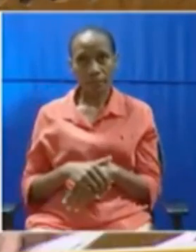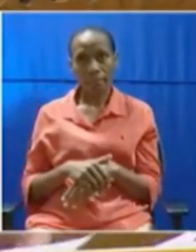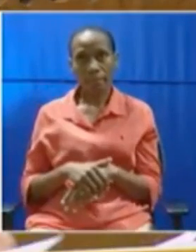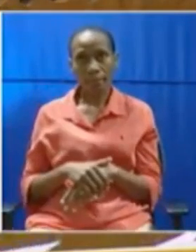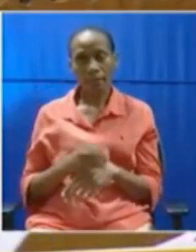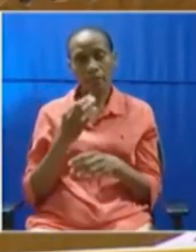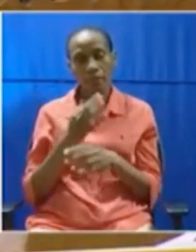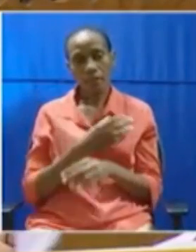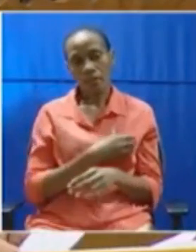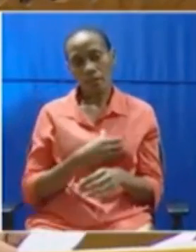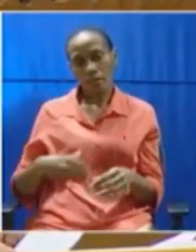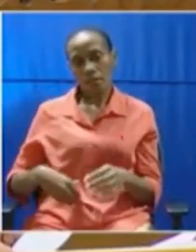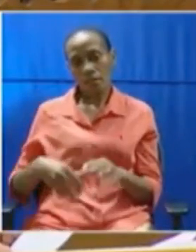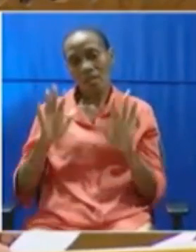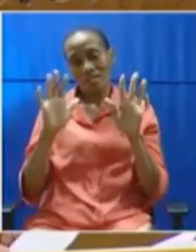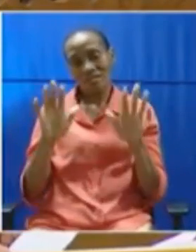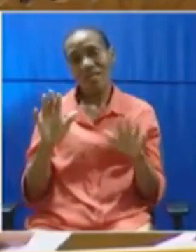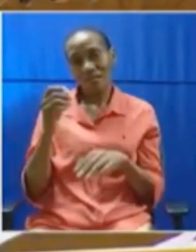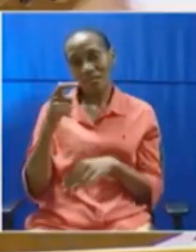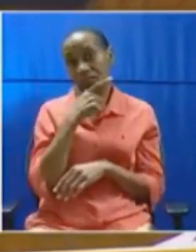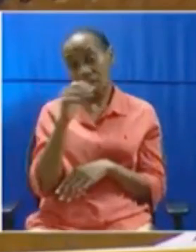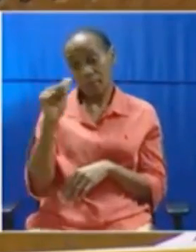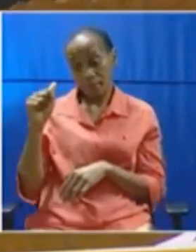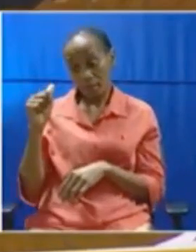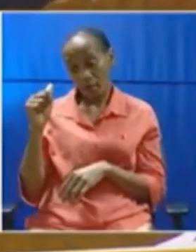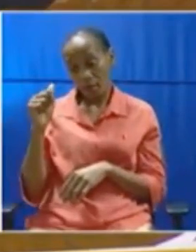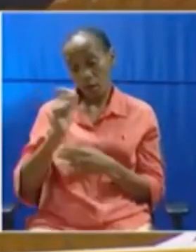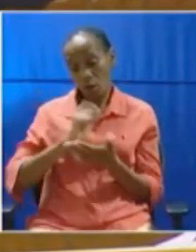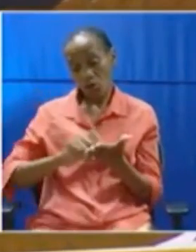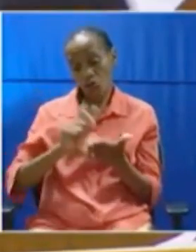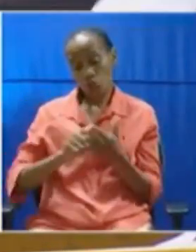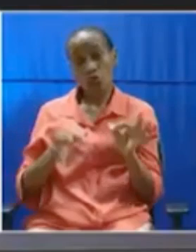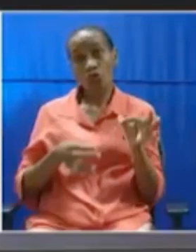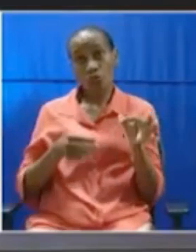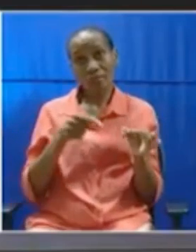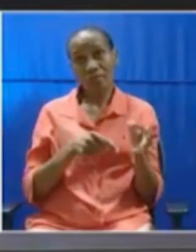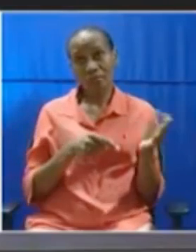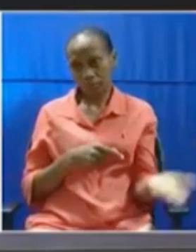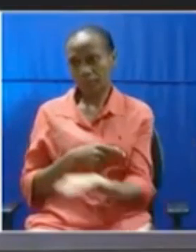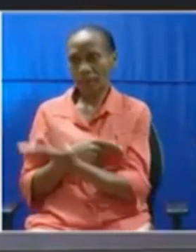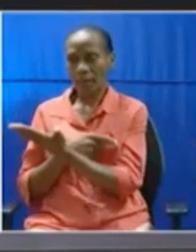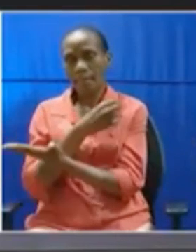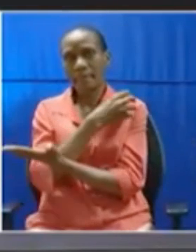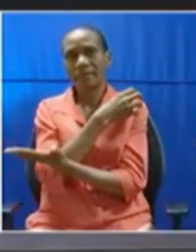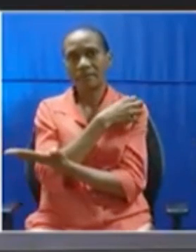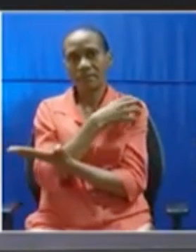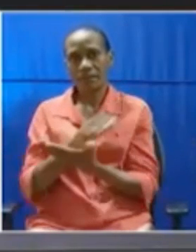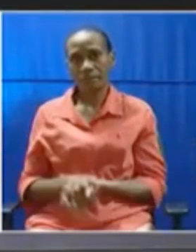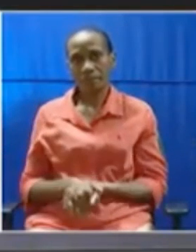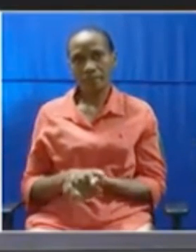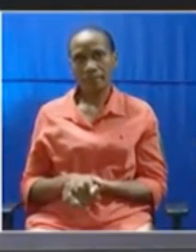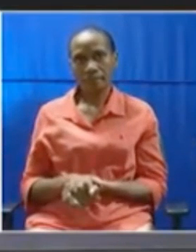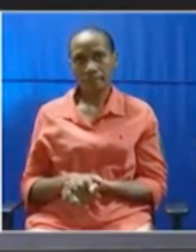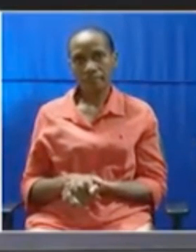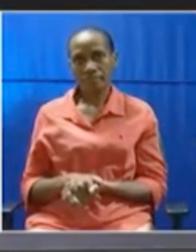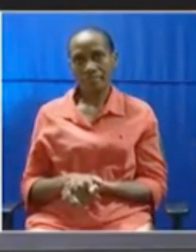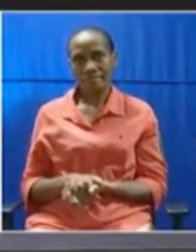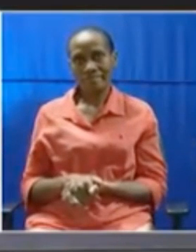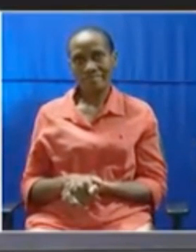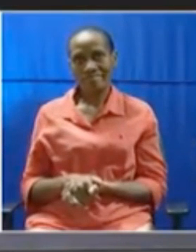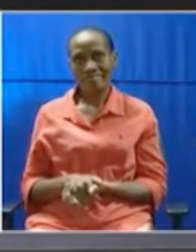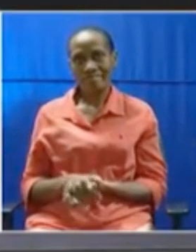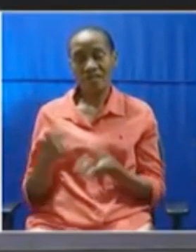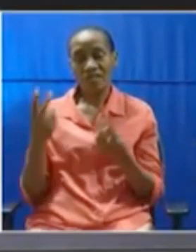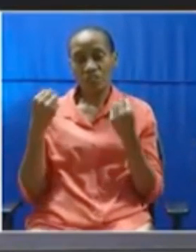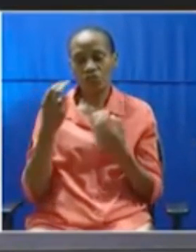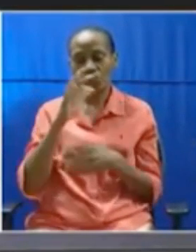Mr. President, on the 10th of December, we wrote this document to the Minister. This deals with the new anti-gang unit,